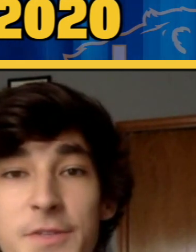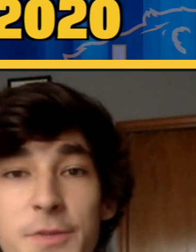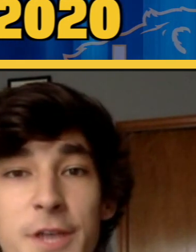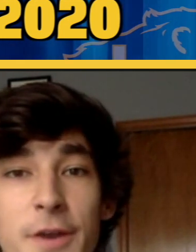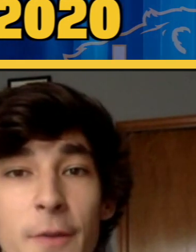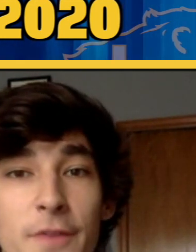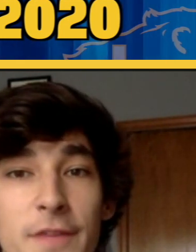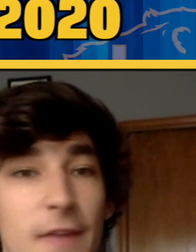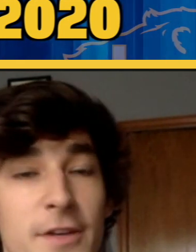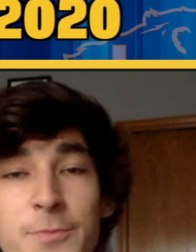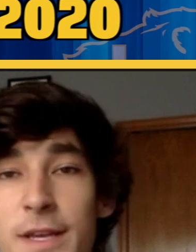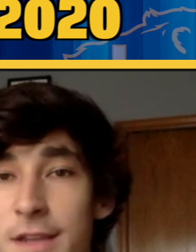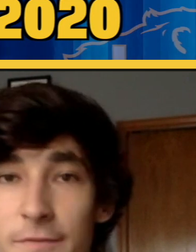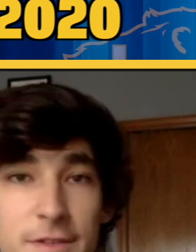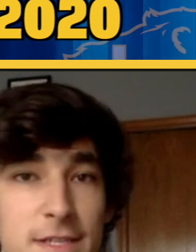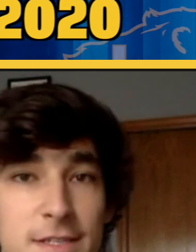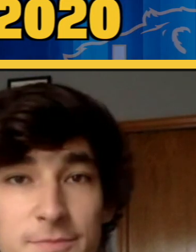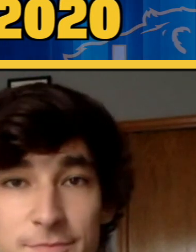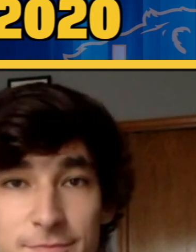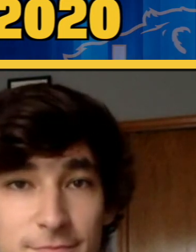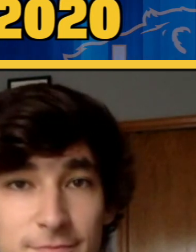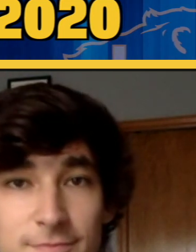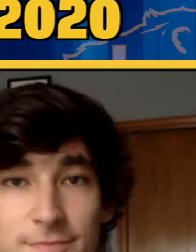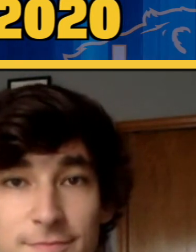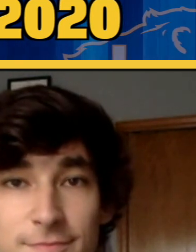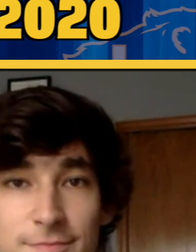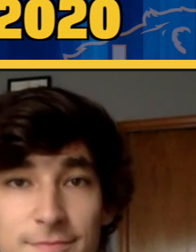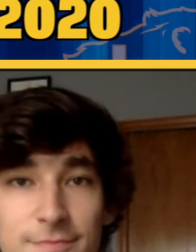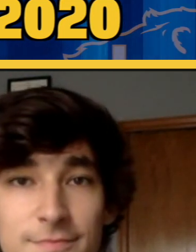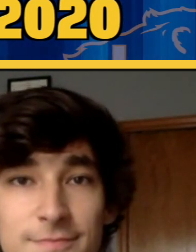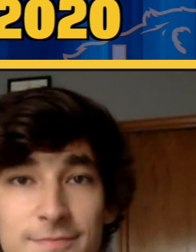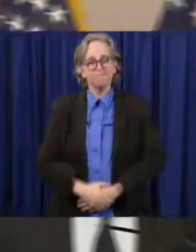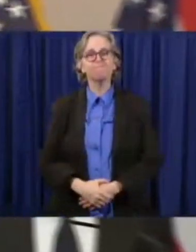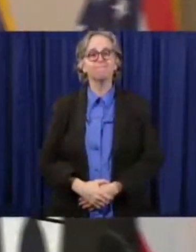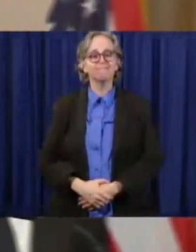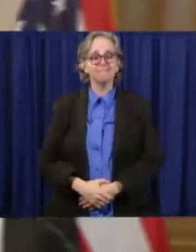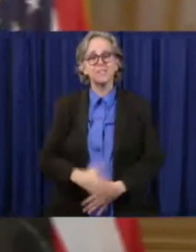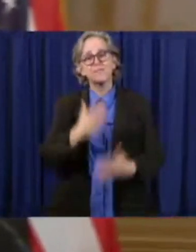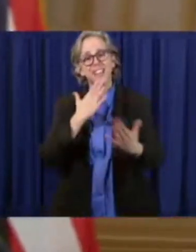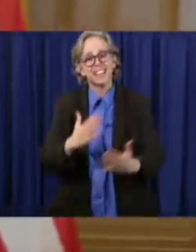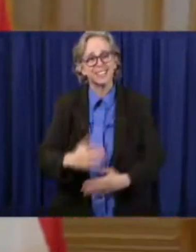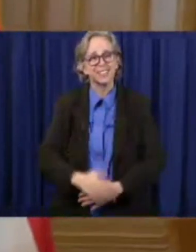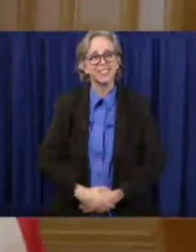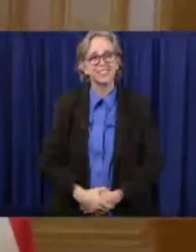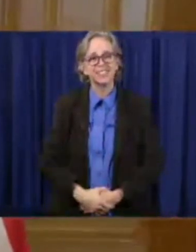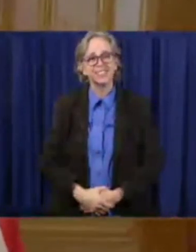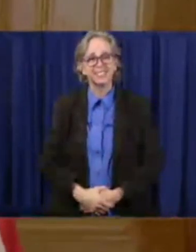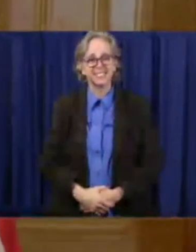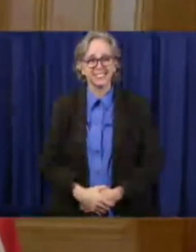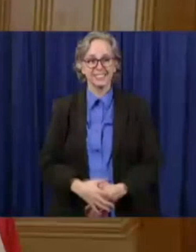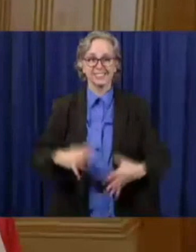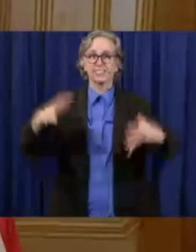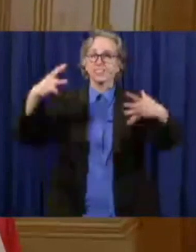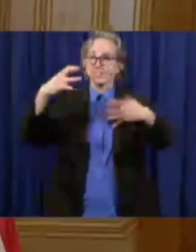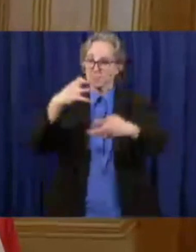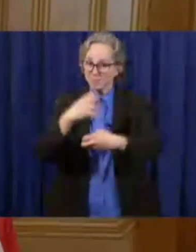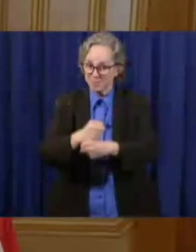Lincoln students were shown at one of the Governor's press conferences. Here it is. To close, we have a